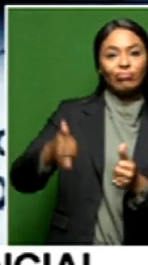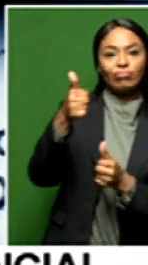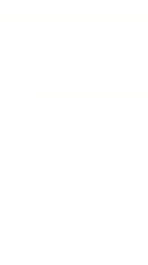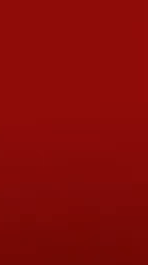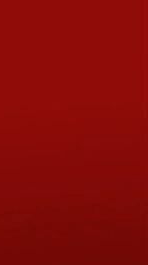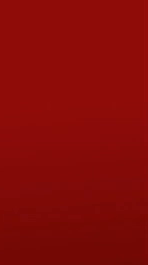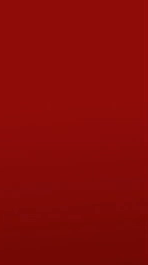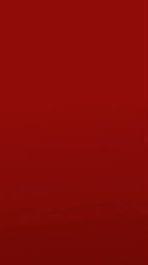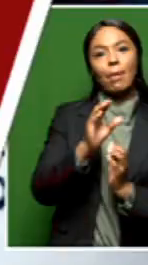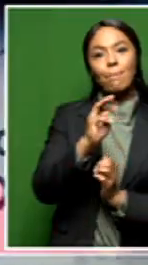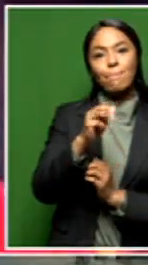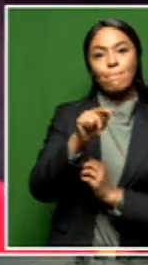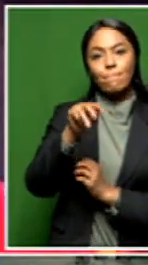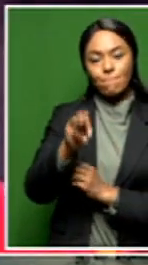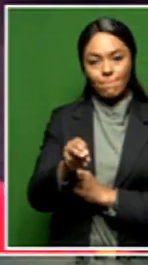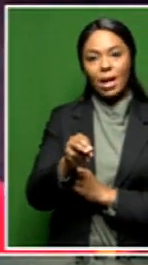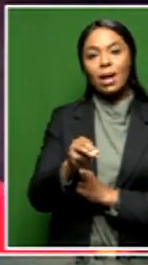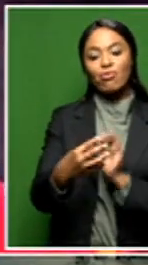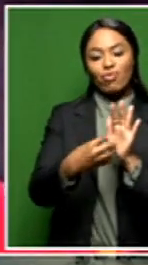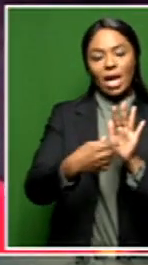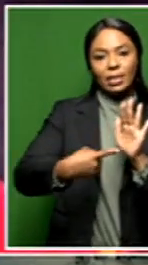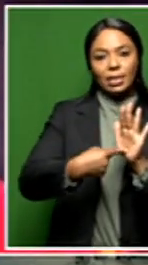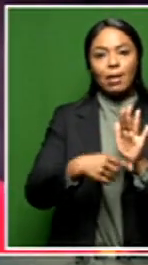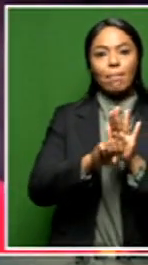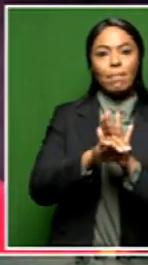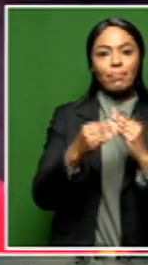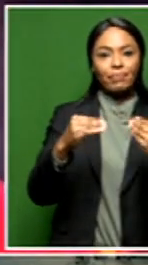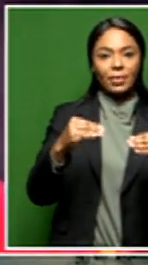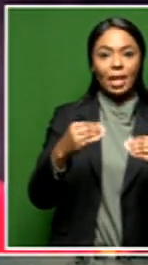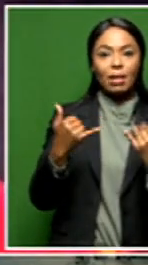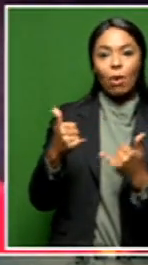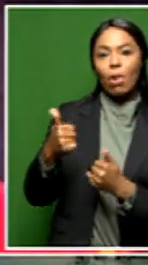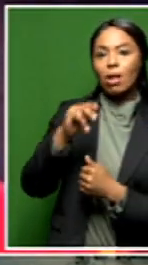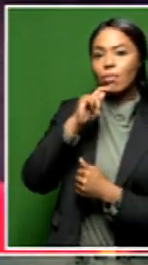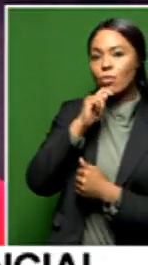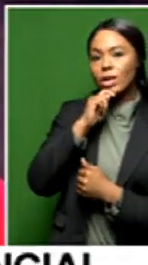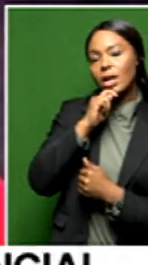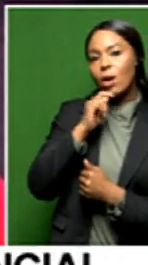Momentum Brand Marketing. Charlotte, a very good morning to you. Thank you so much for joining us and a warm welcome to Morning Live.